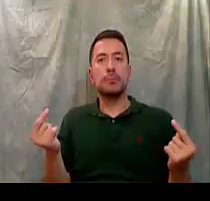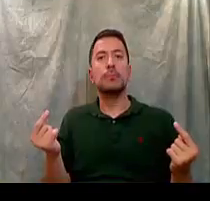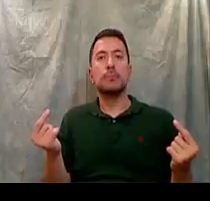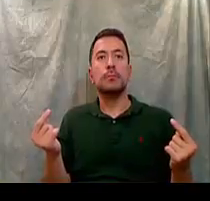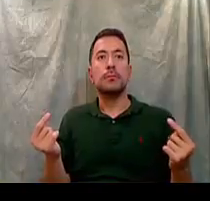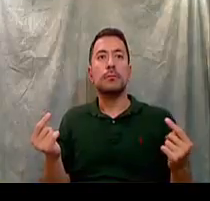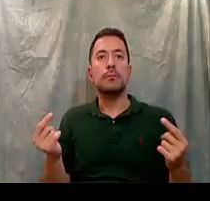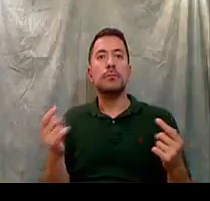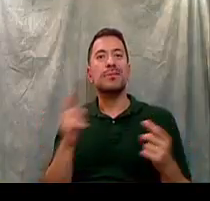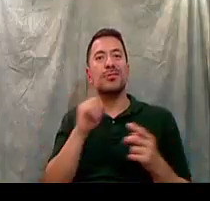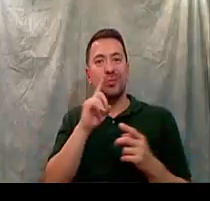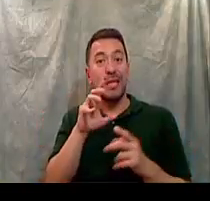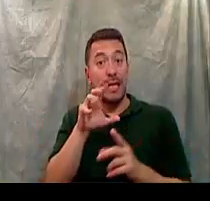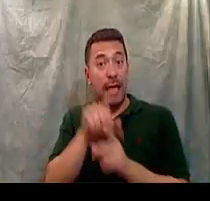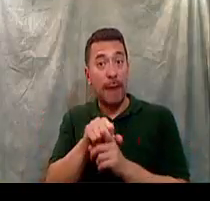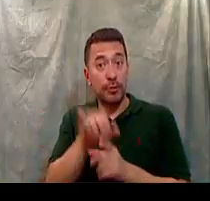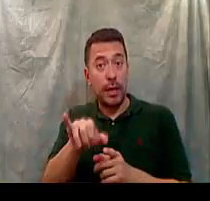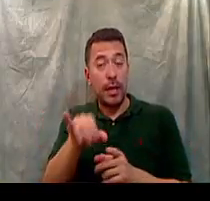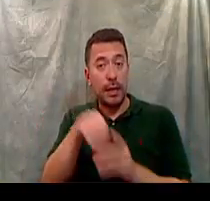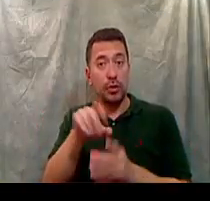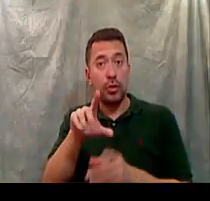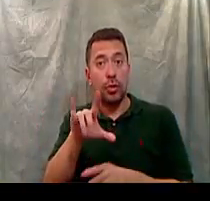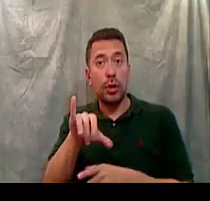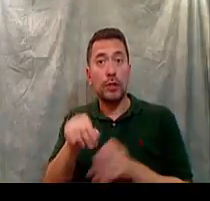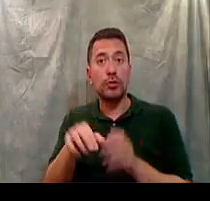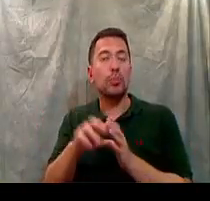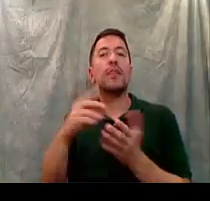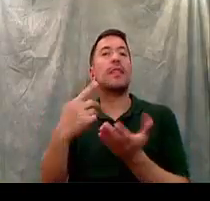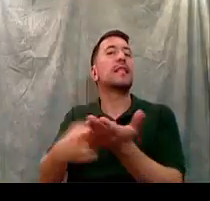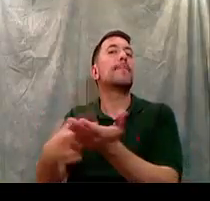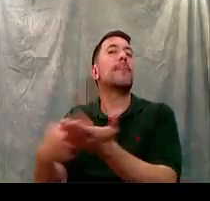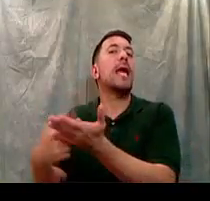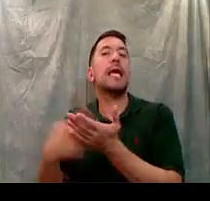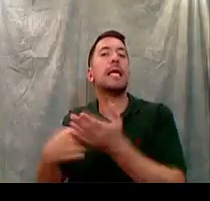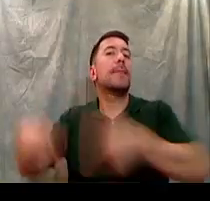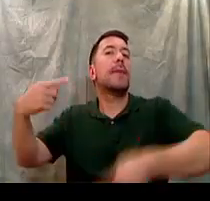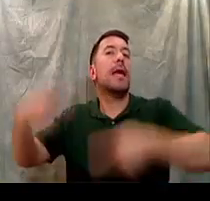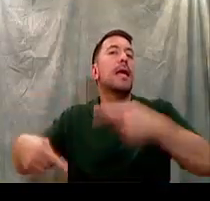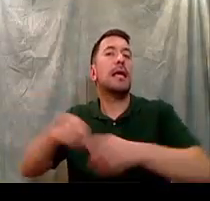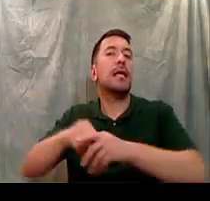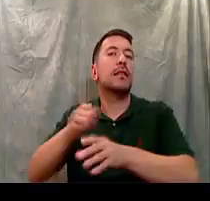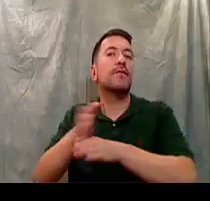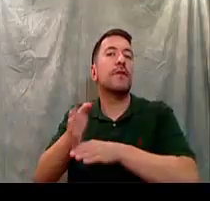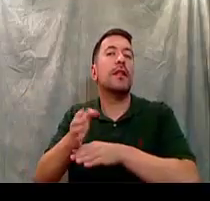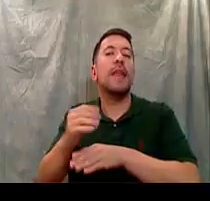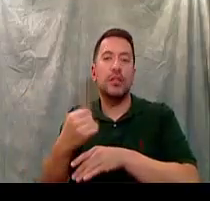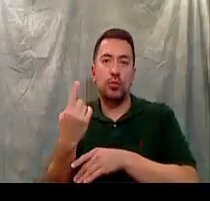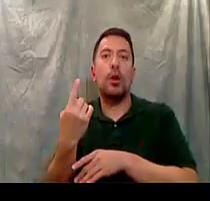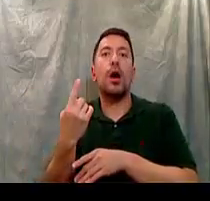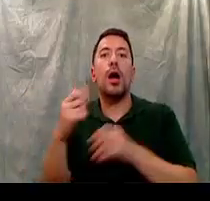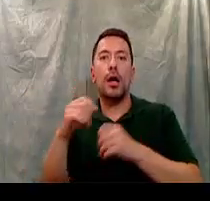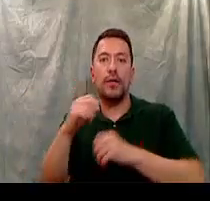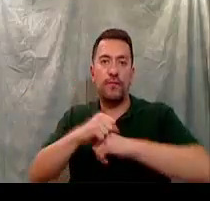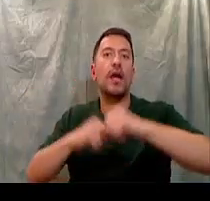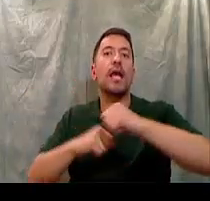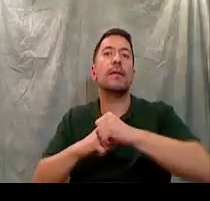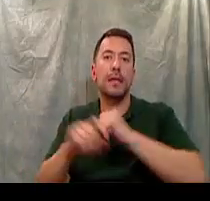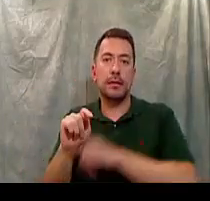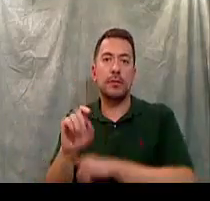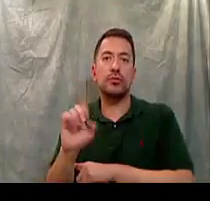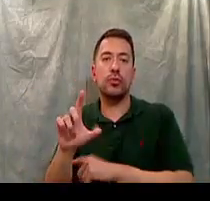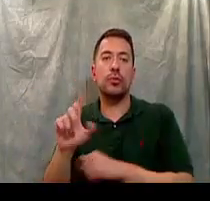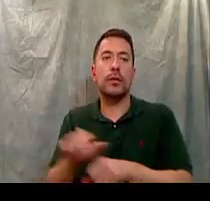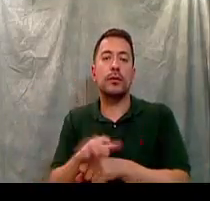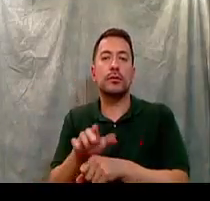there? Really capture in your literature review what the debate in the field is. So that's some framing tool that you can use, right?